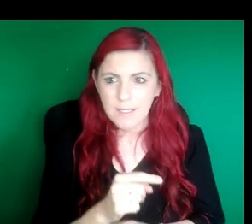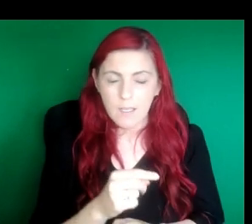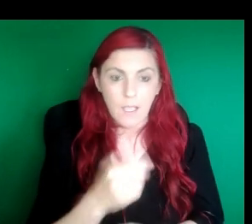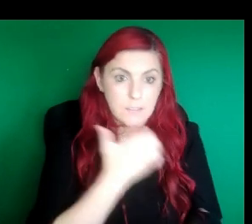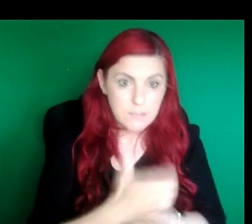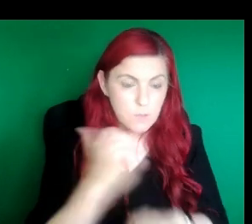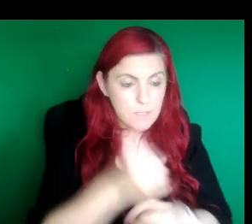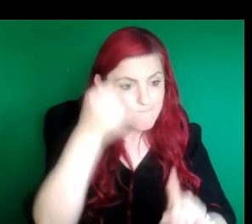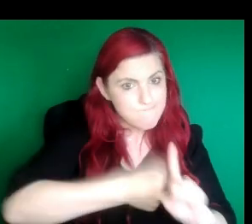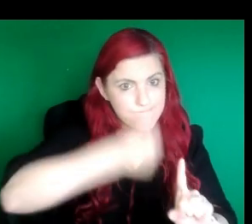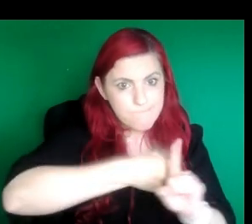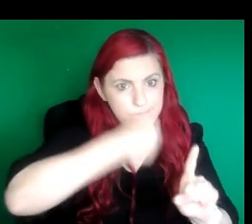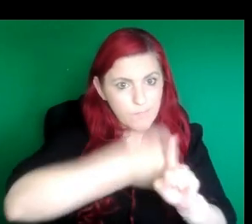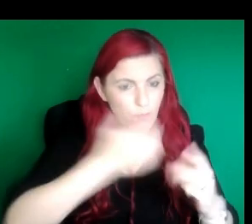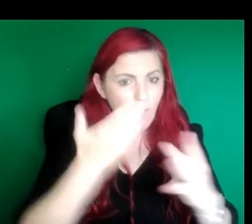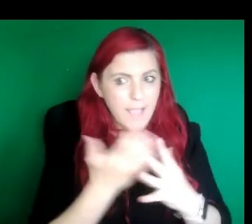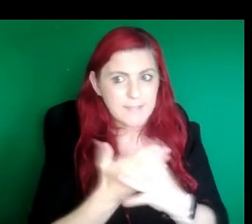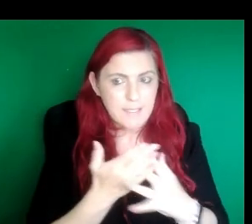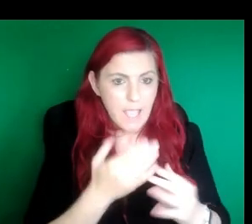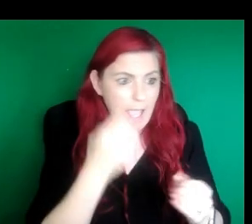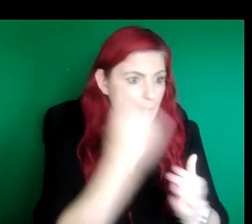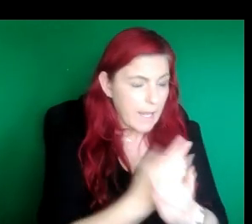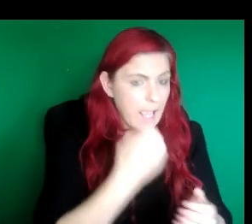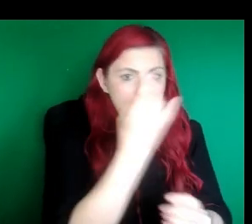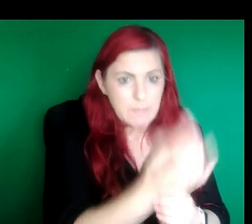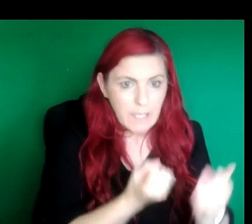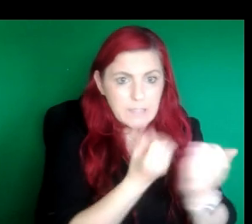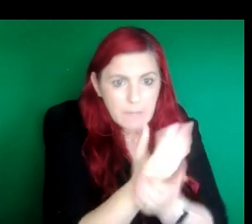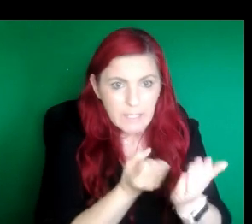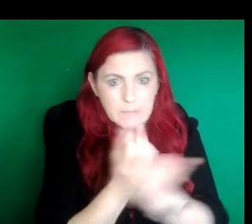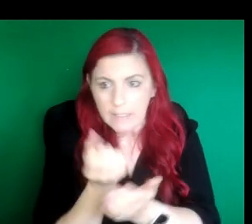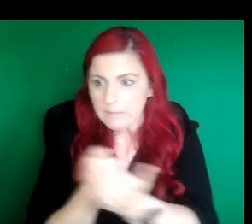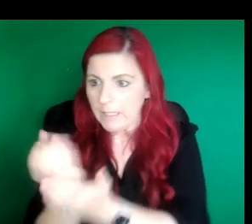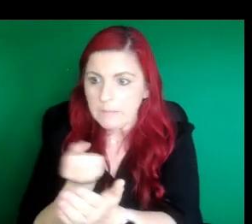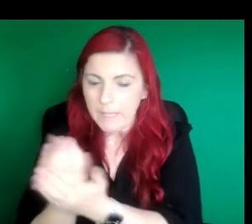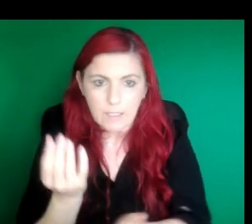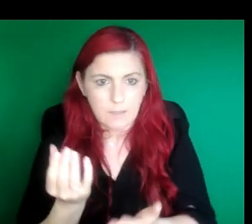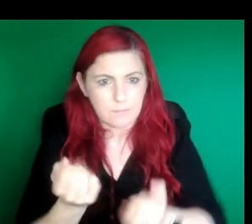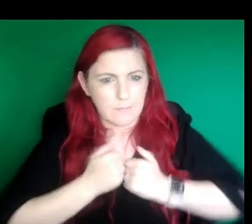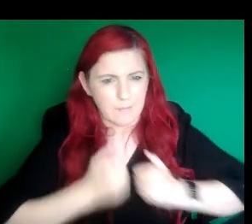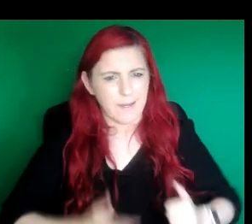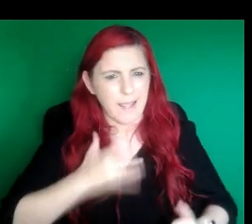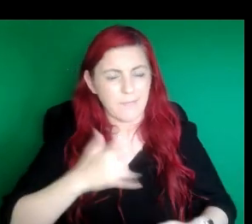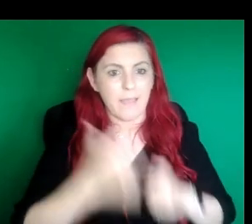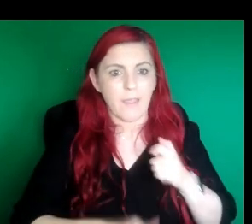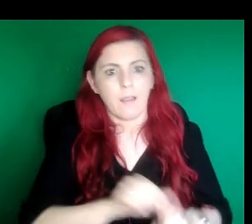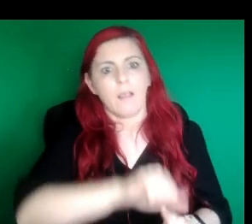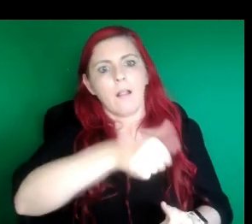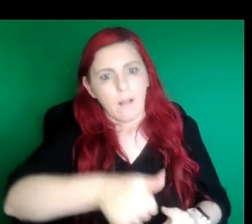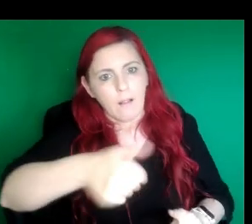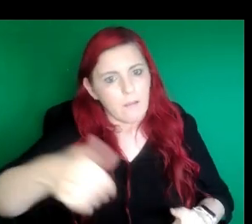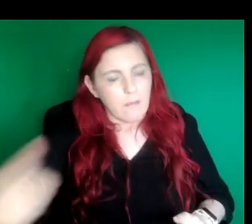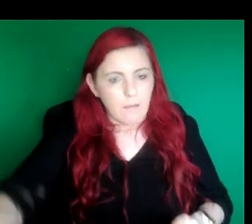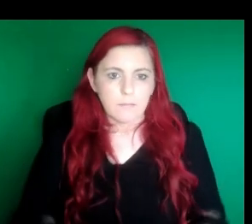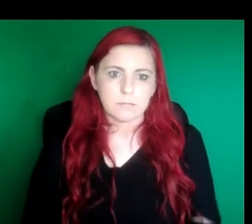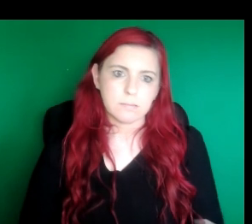have to constantly fight for access with another person and explain to this person the realities of a deaf person, and then go on to the next person and do it